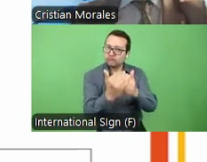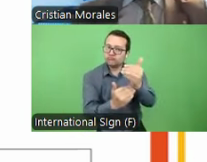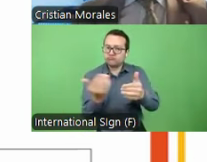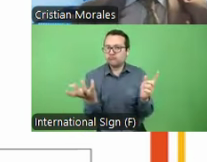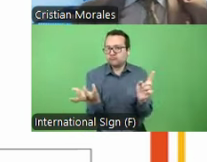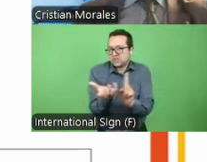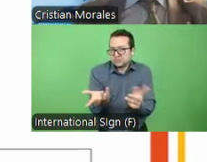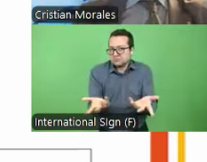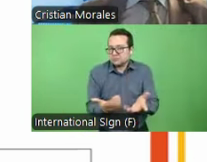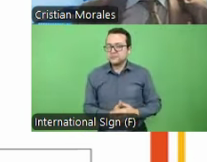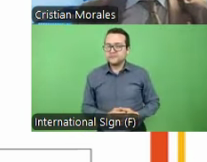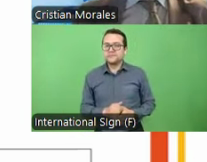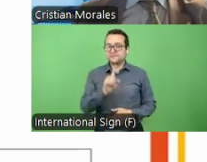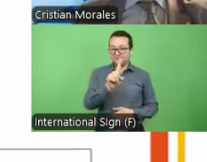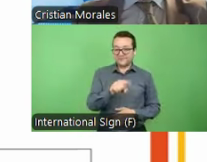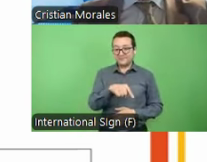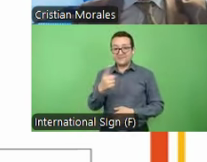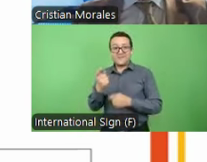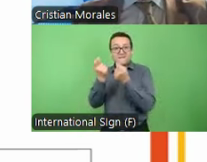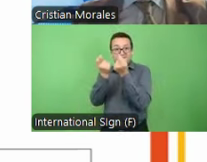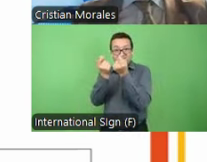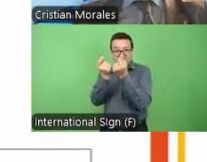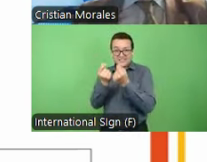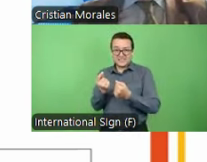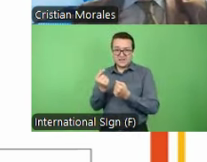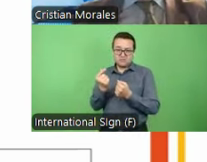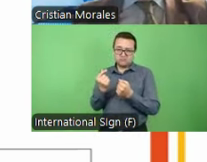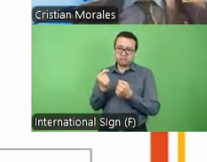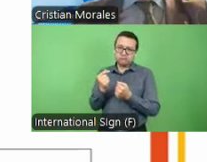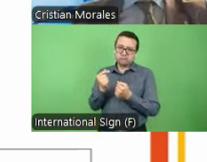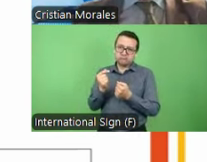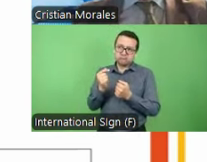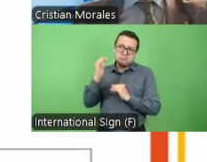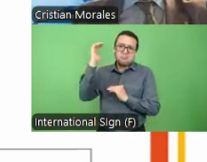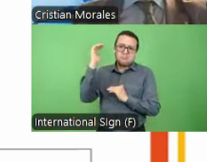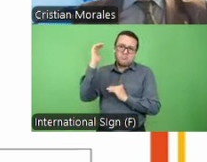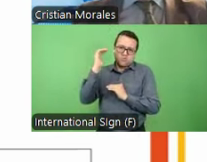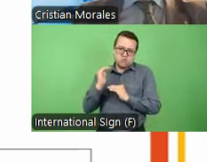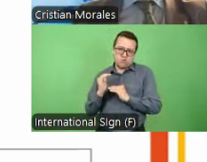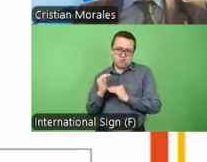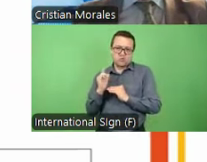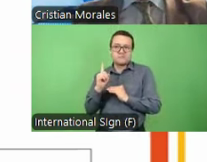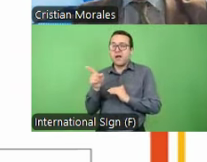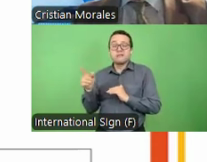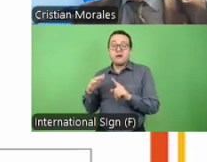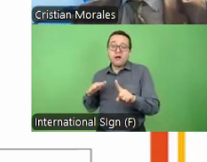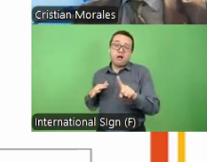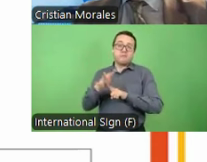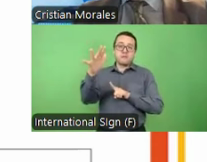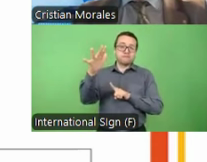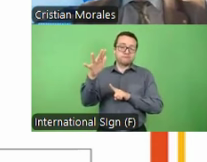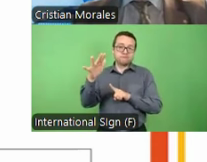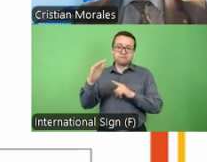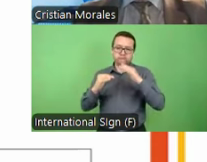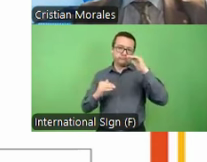bien es financial one, menor, es la que although it is tiene less, this is the en one forma that in a certain way or mayor impacto another en has términos de more of an inequidades en impact la in reference to utilización